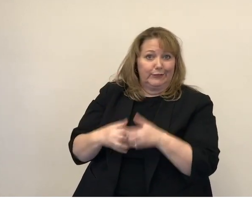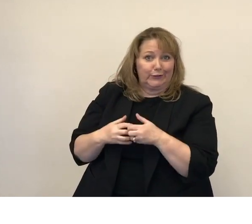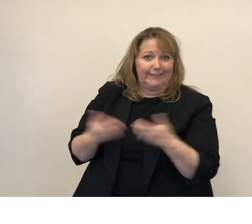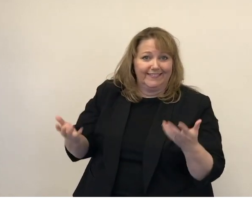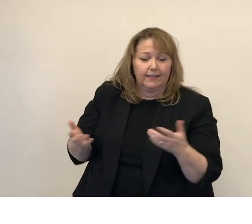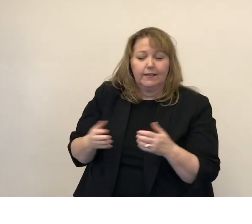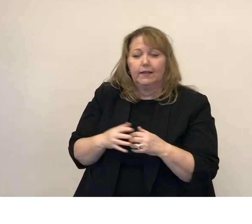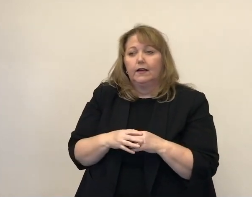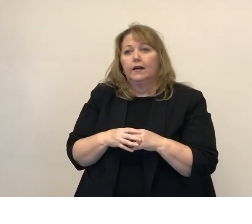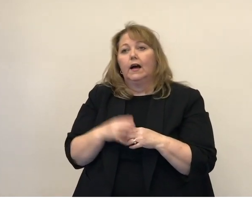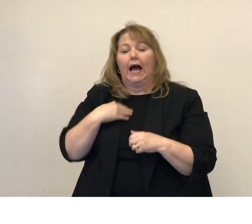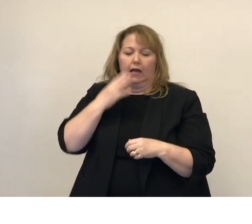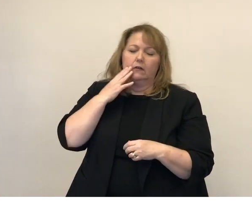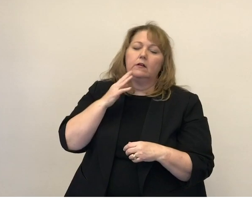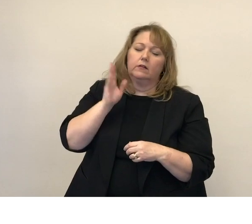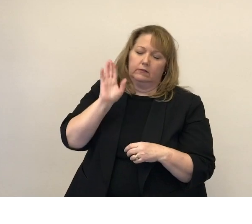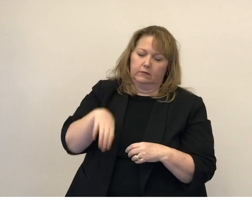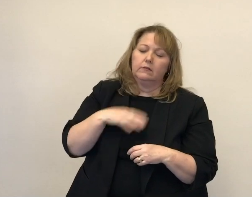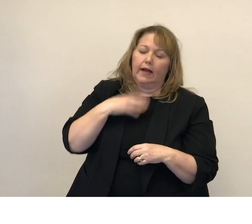They're